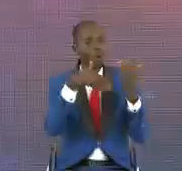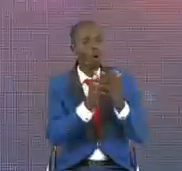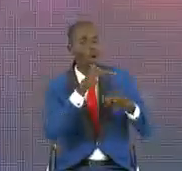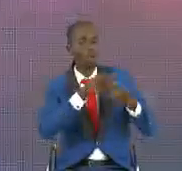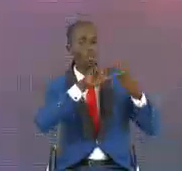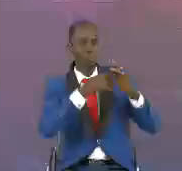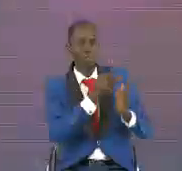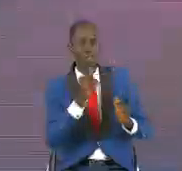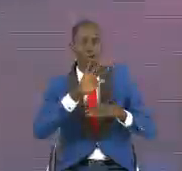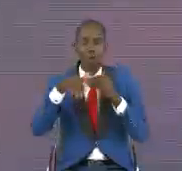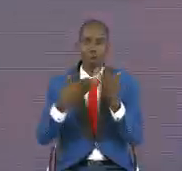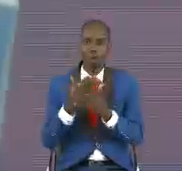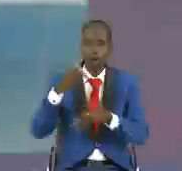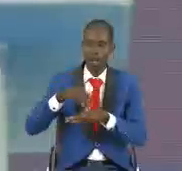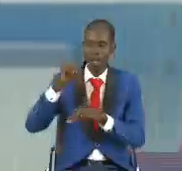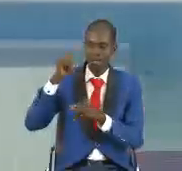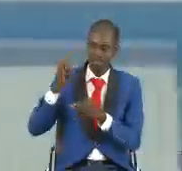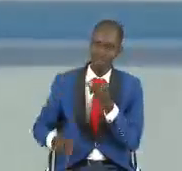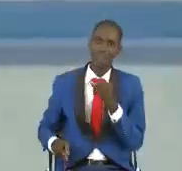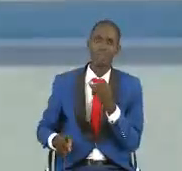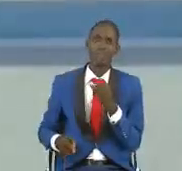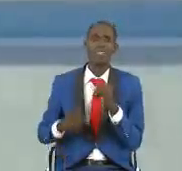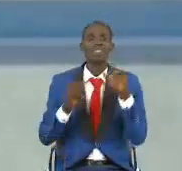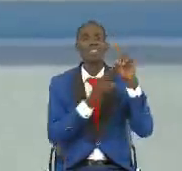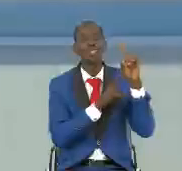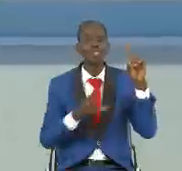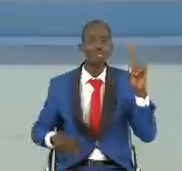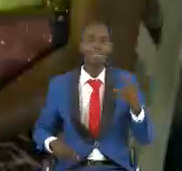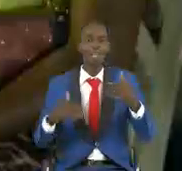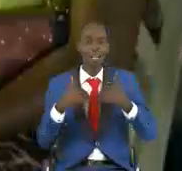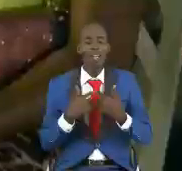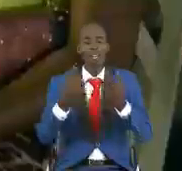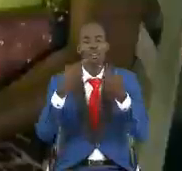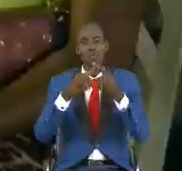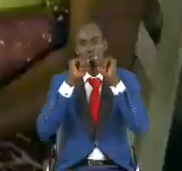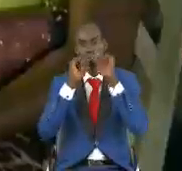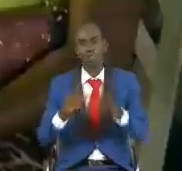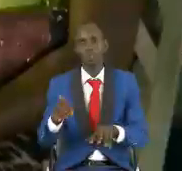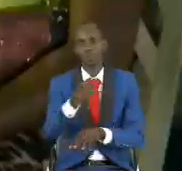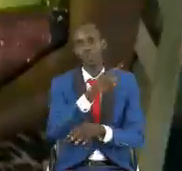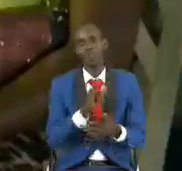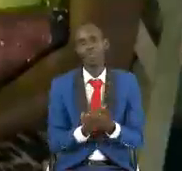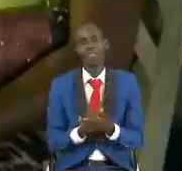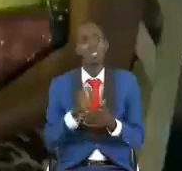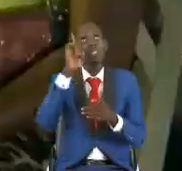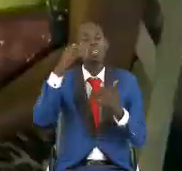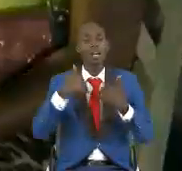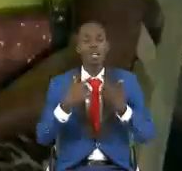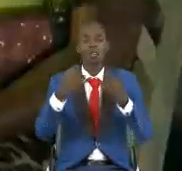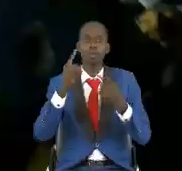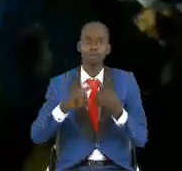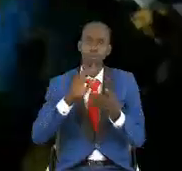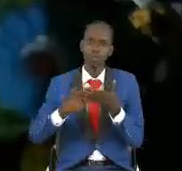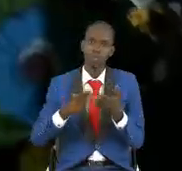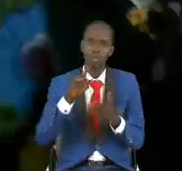at the end, the Lord has come to bless you. He has come to forgive you. He